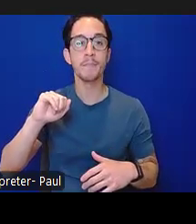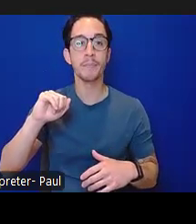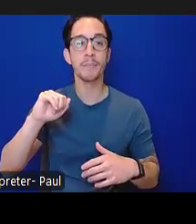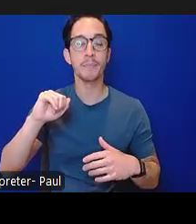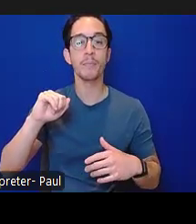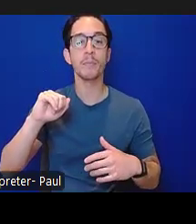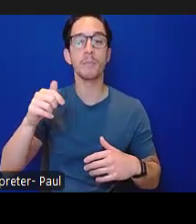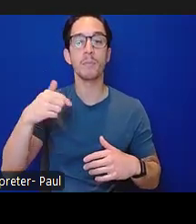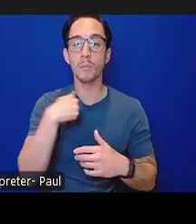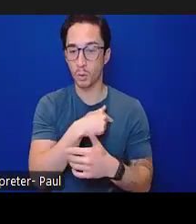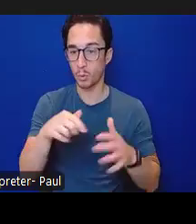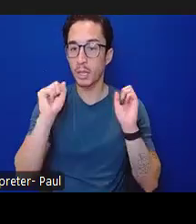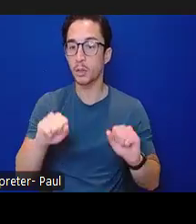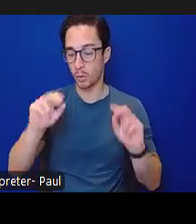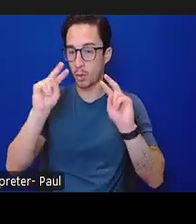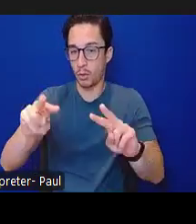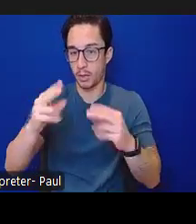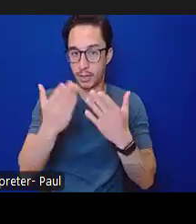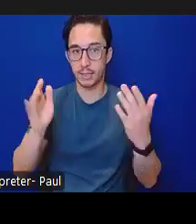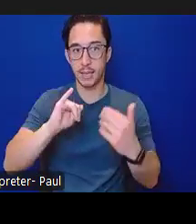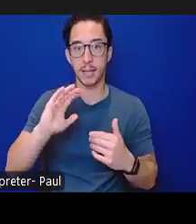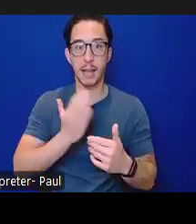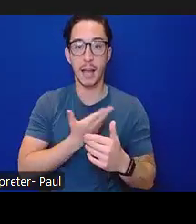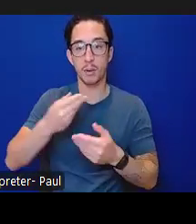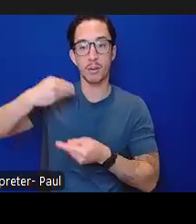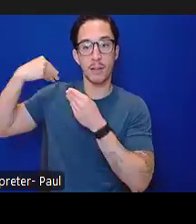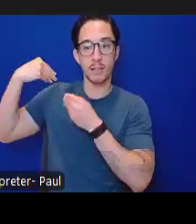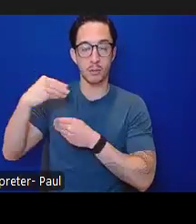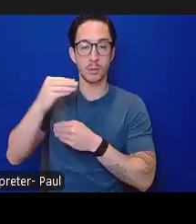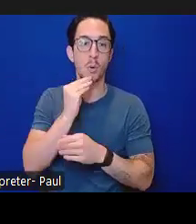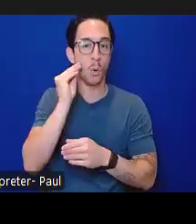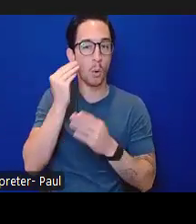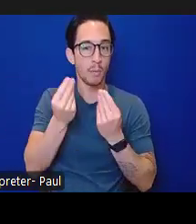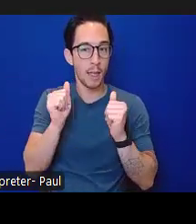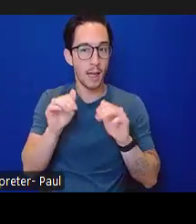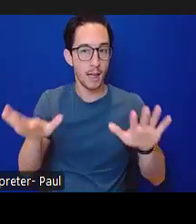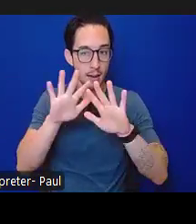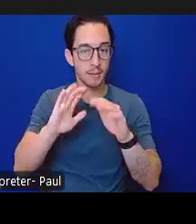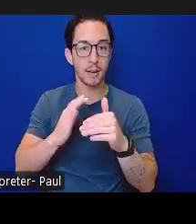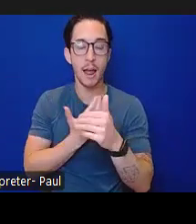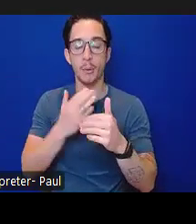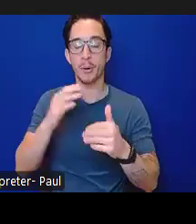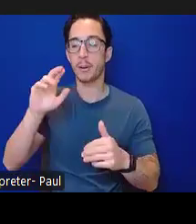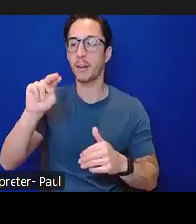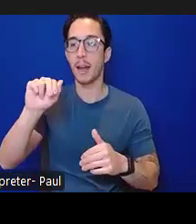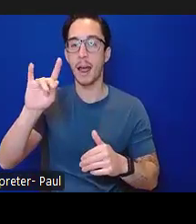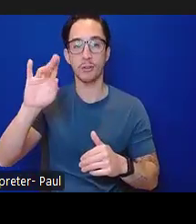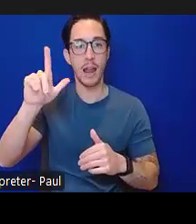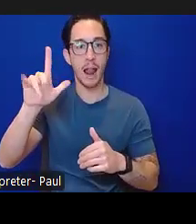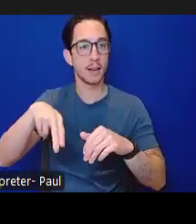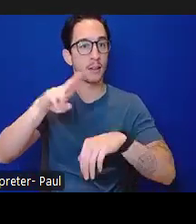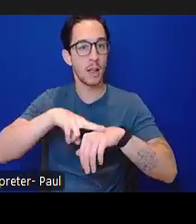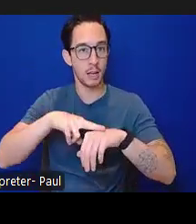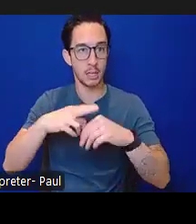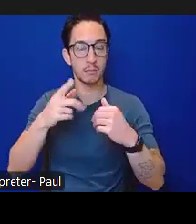We can also look at things like our ancestral homeland or nationality, right? And some examples of that can